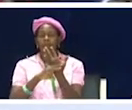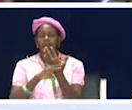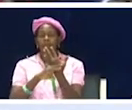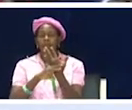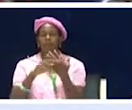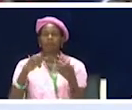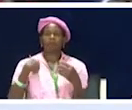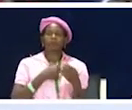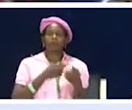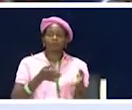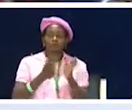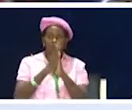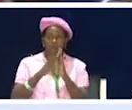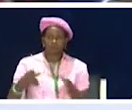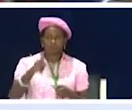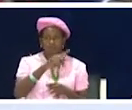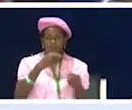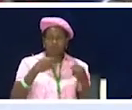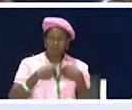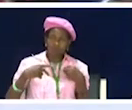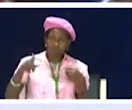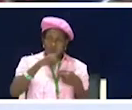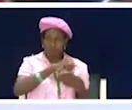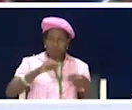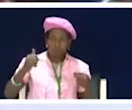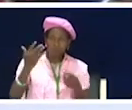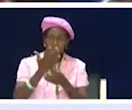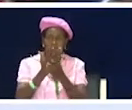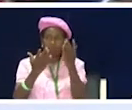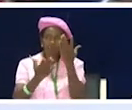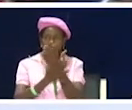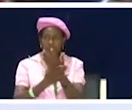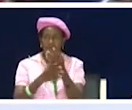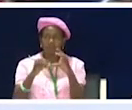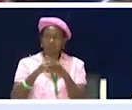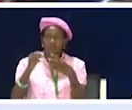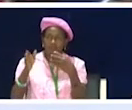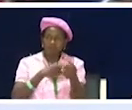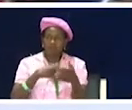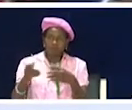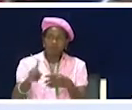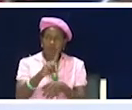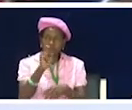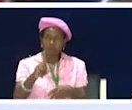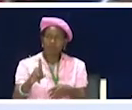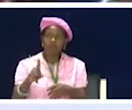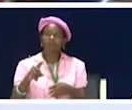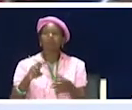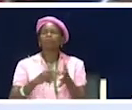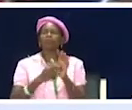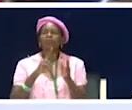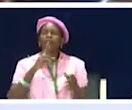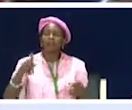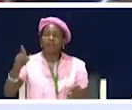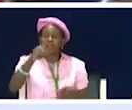we ask you, have you a hand in the matter? That's a way of saying, are you